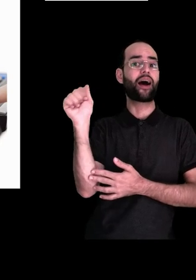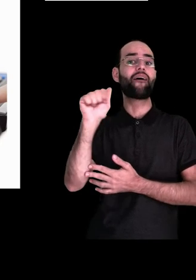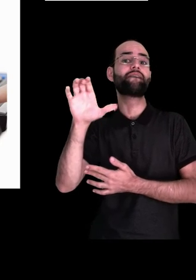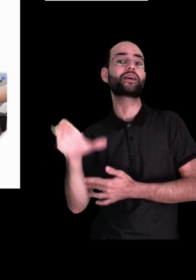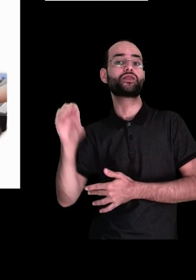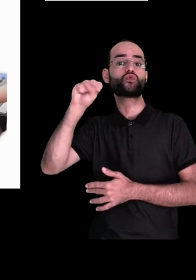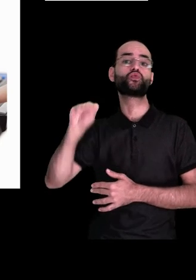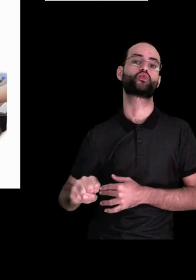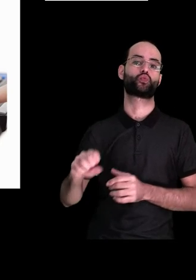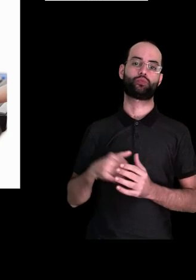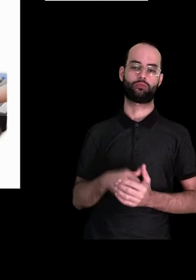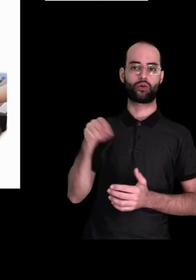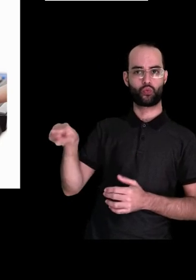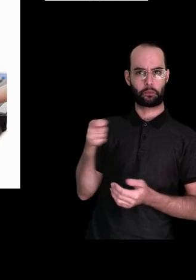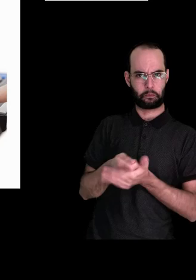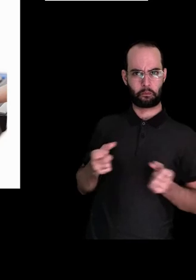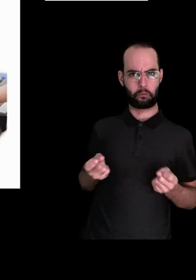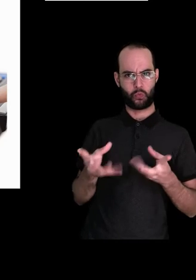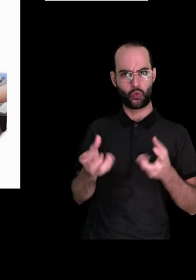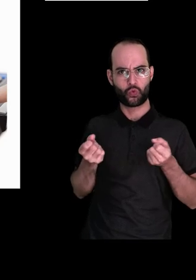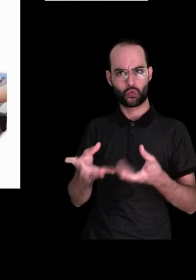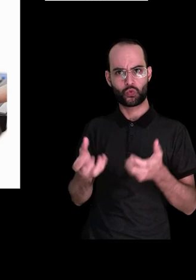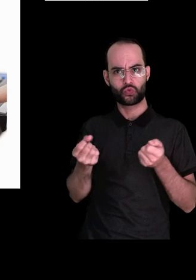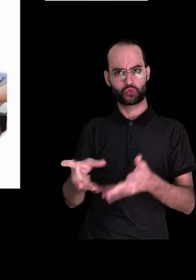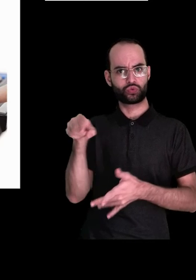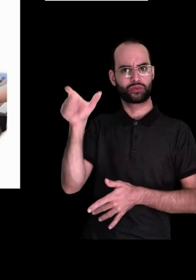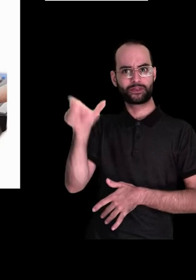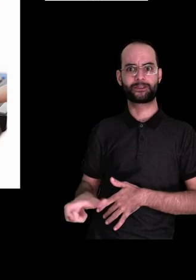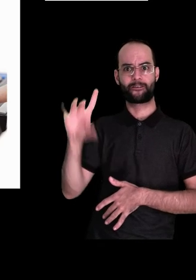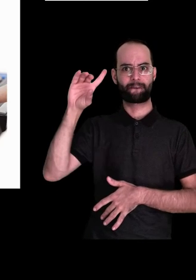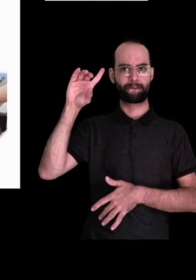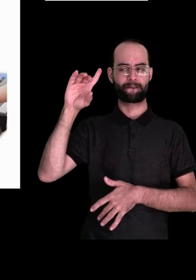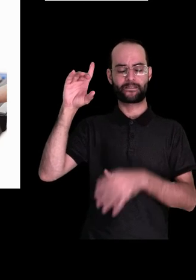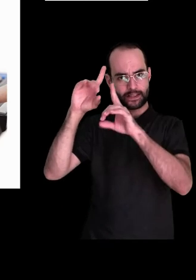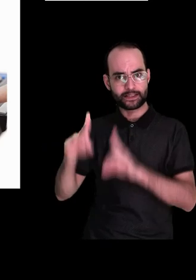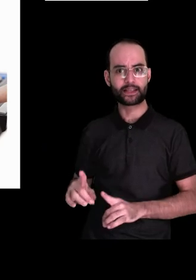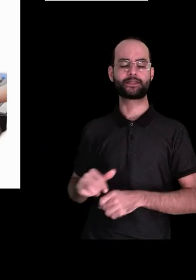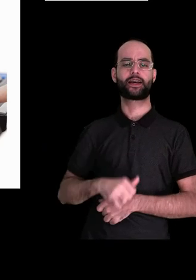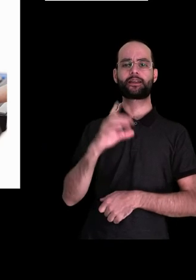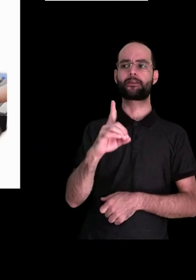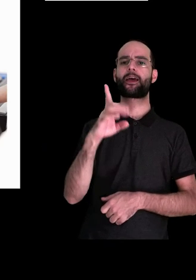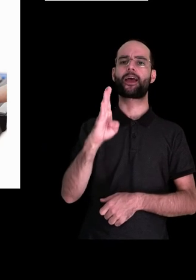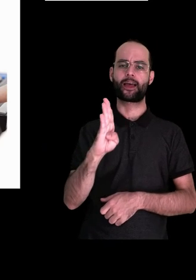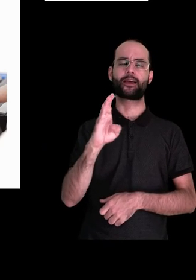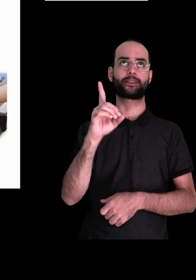out in South Africa on the extra costs of disability, in parentheses,